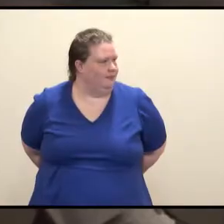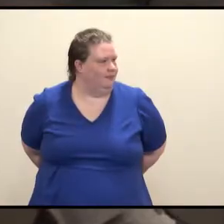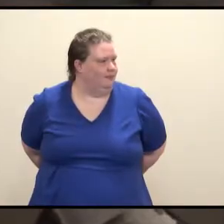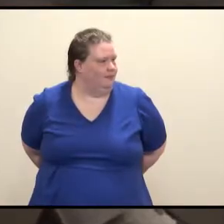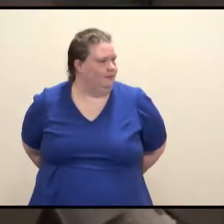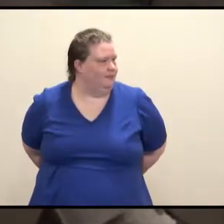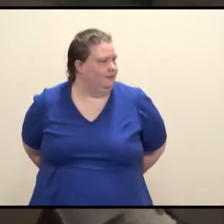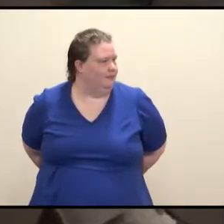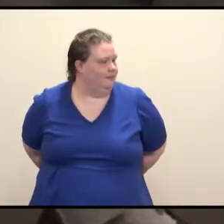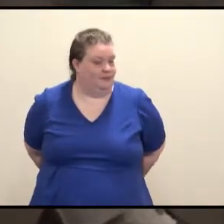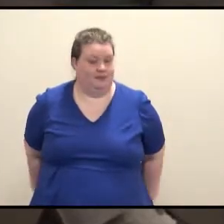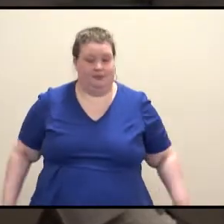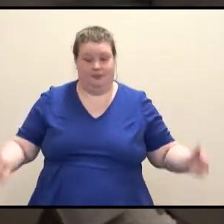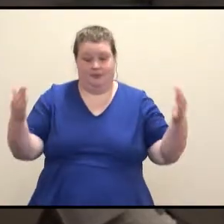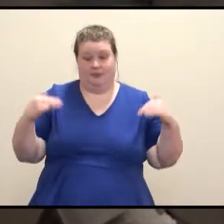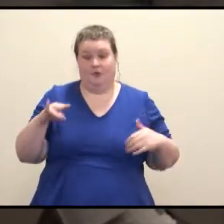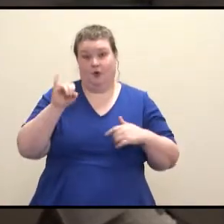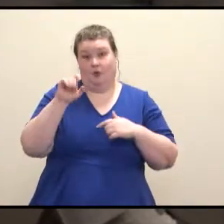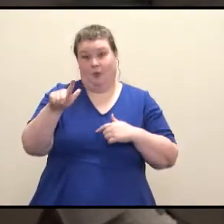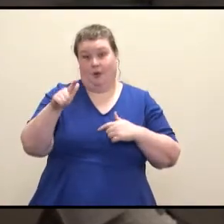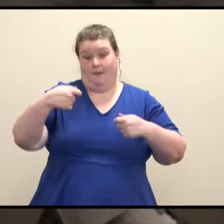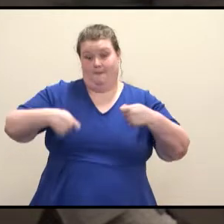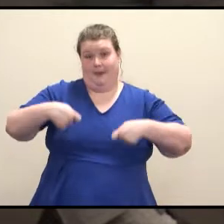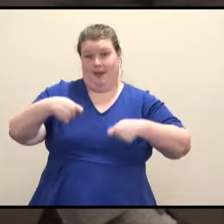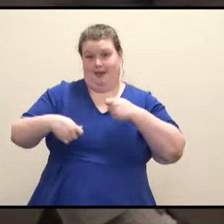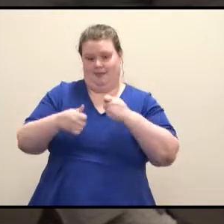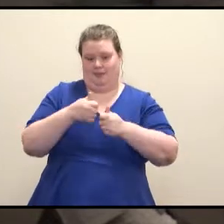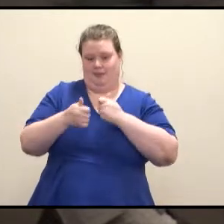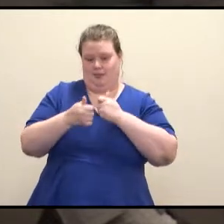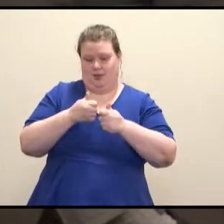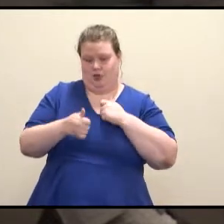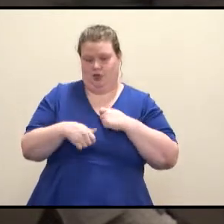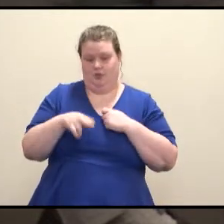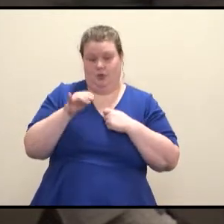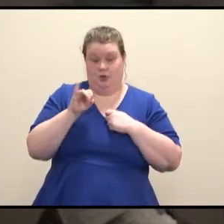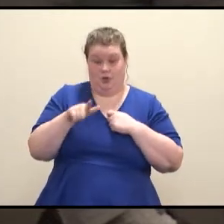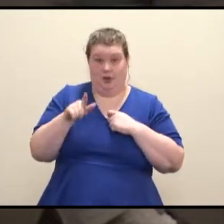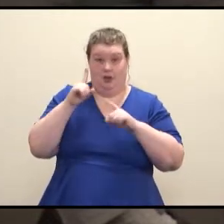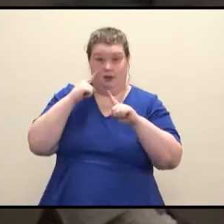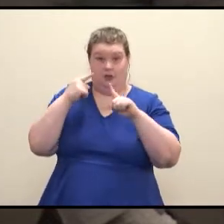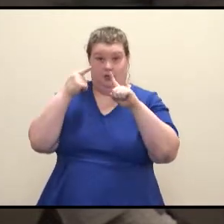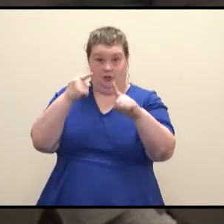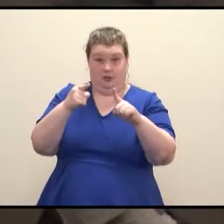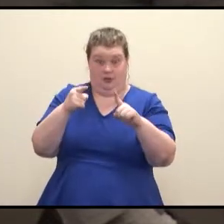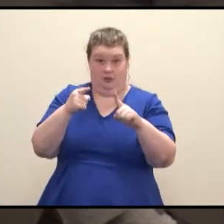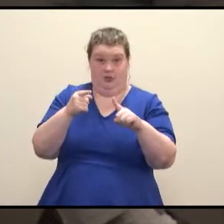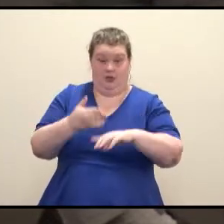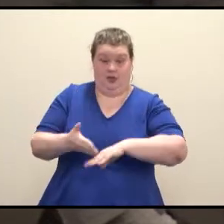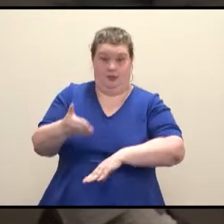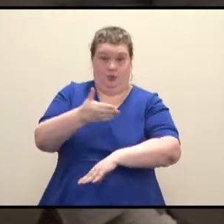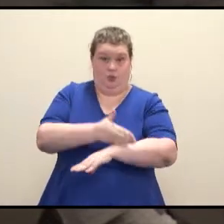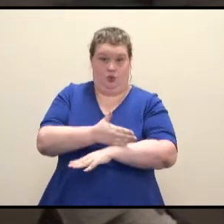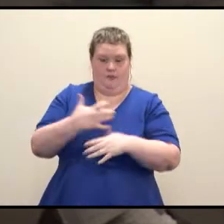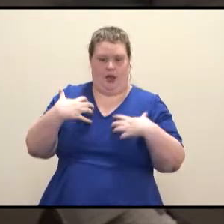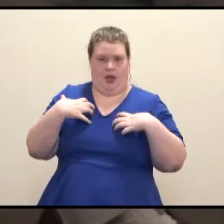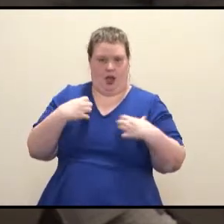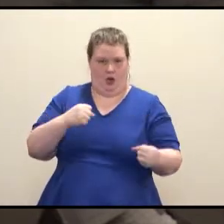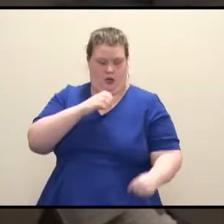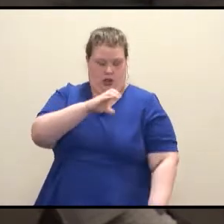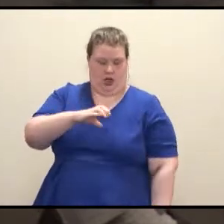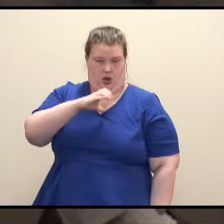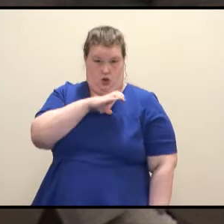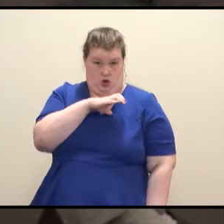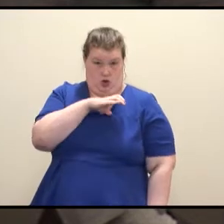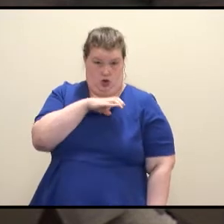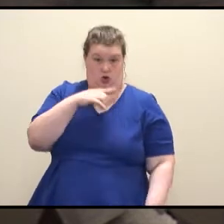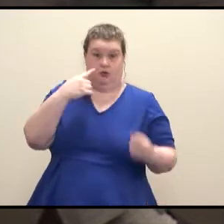And next we have the Uil Band Competition. UIL aims to provide healthy character, building educational activities carried out under